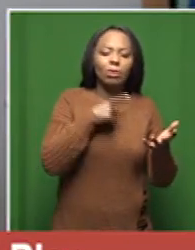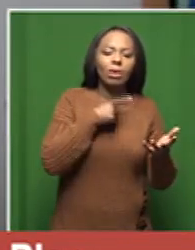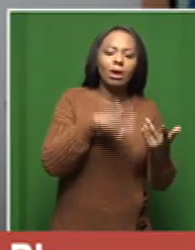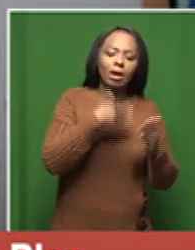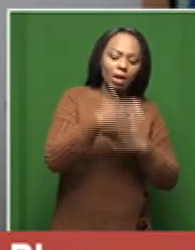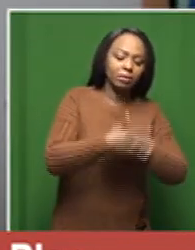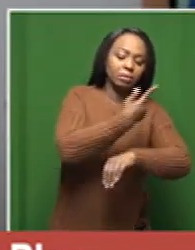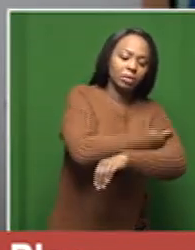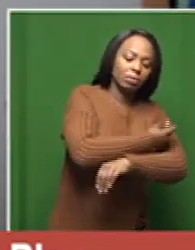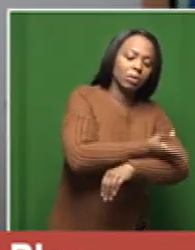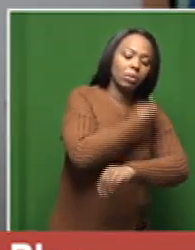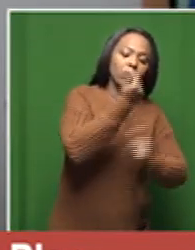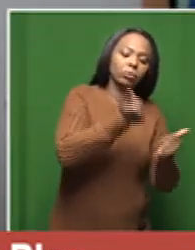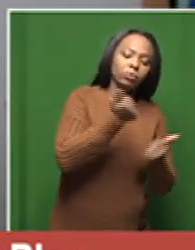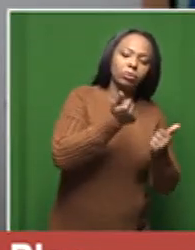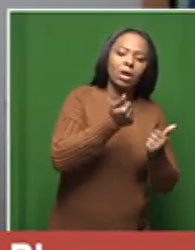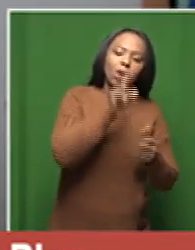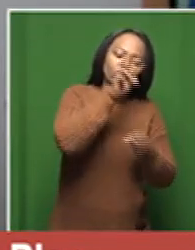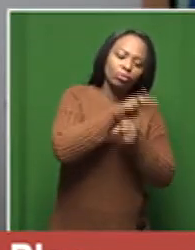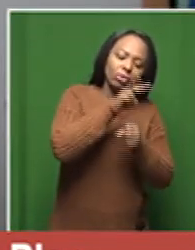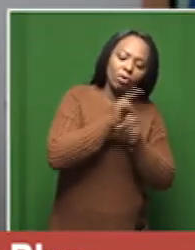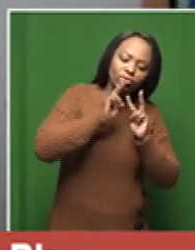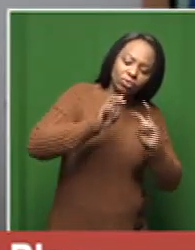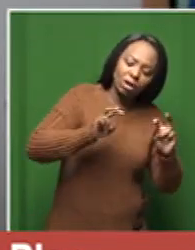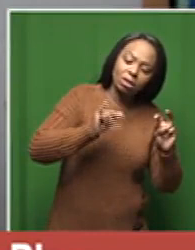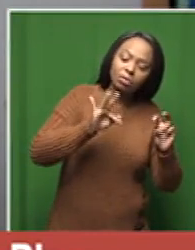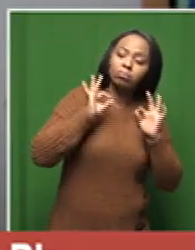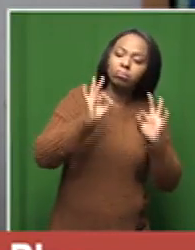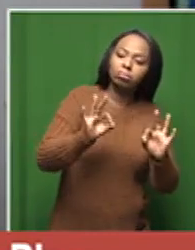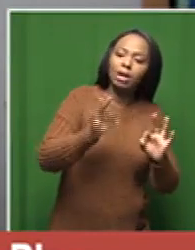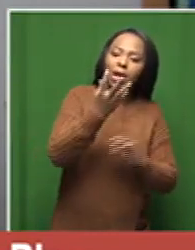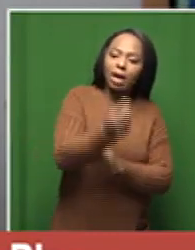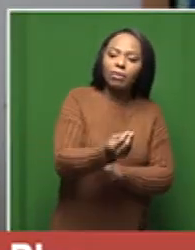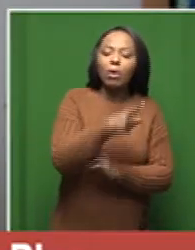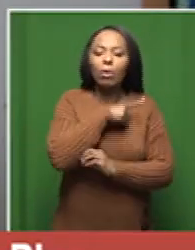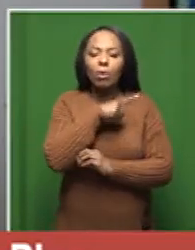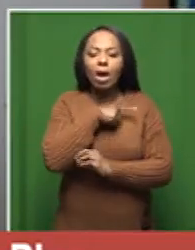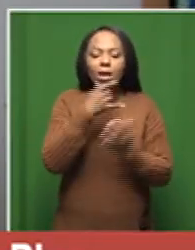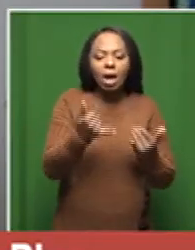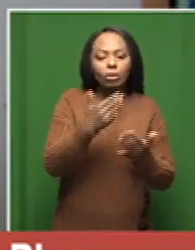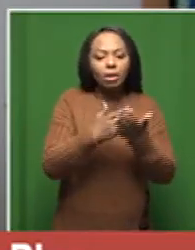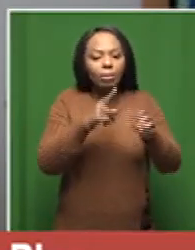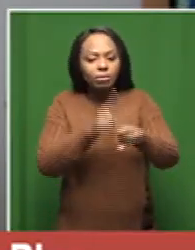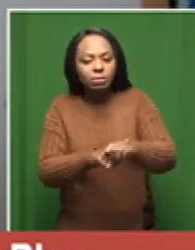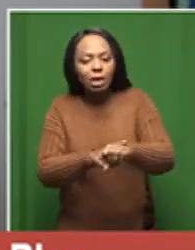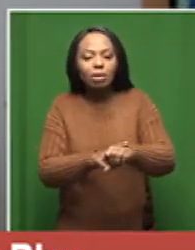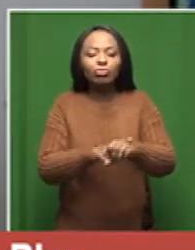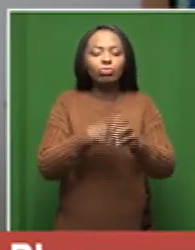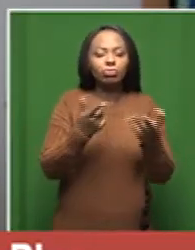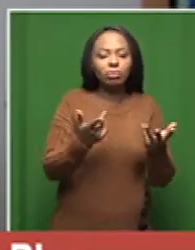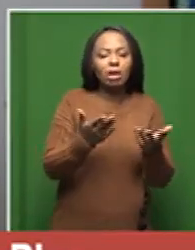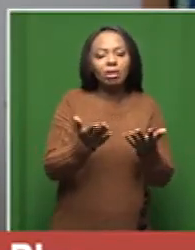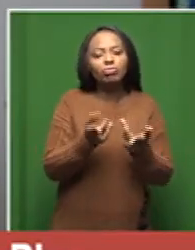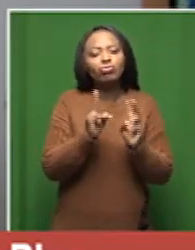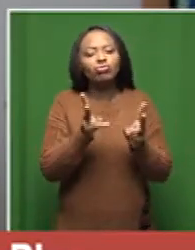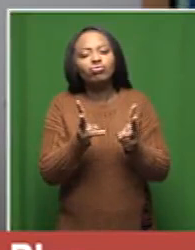after vaccines what happens. Where they look, is this something which is just happens to be at the same time, what we call temporally